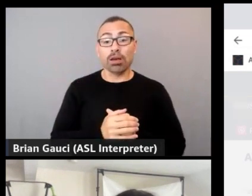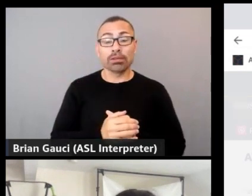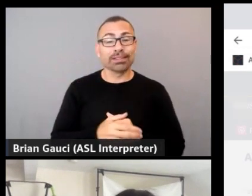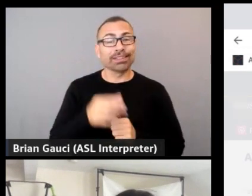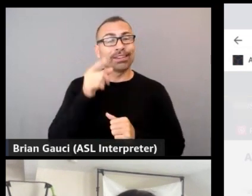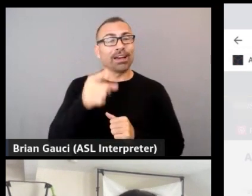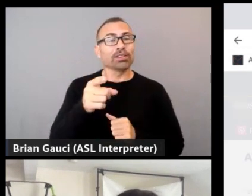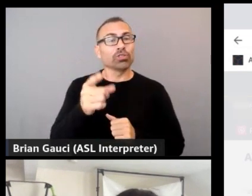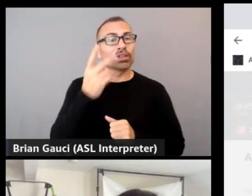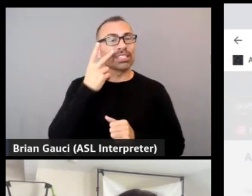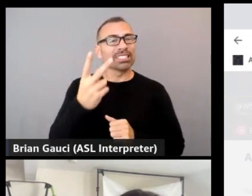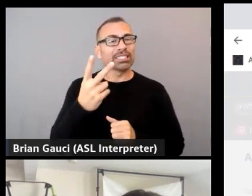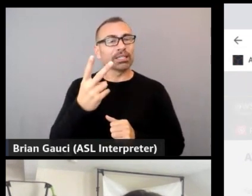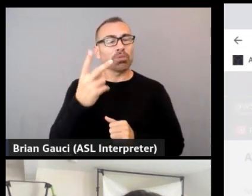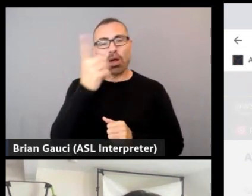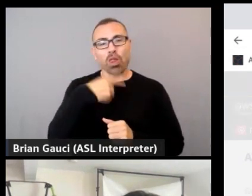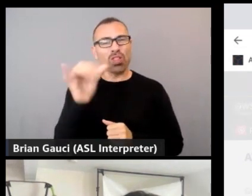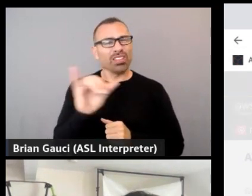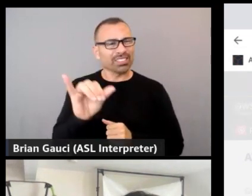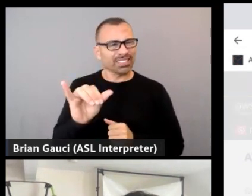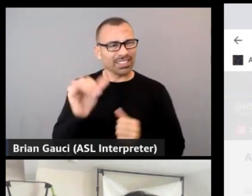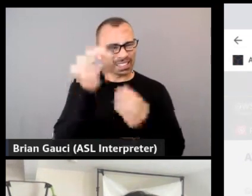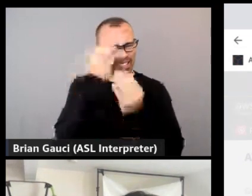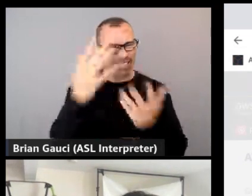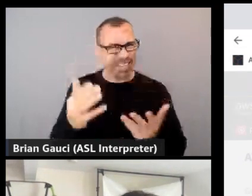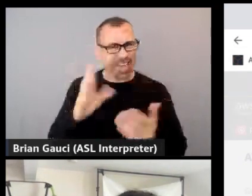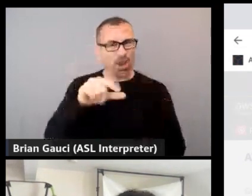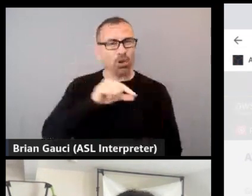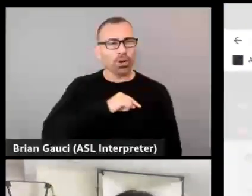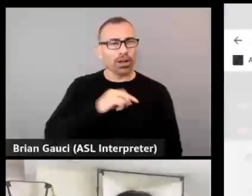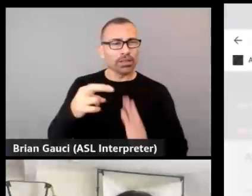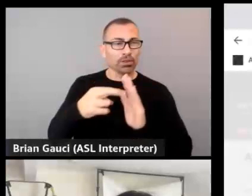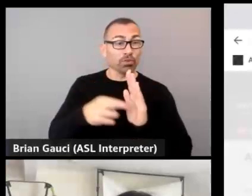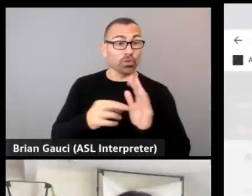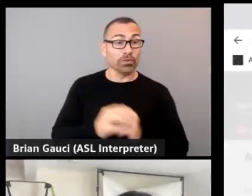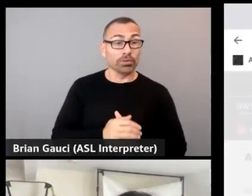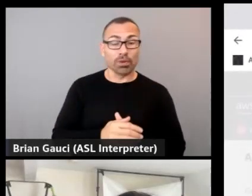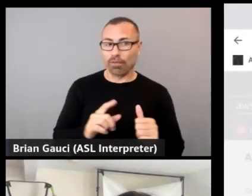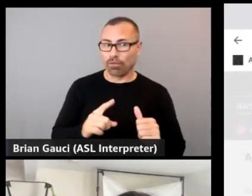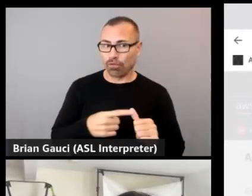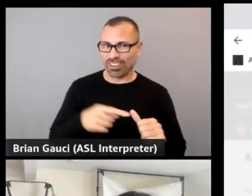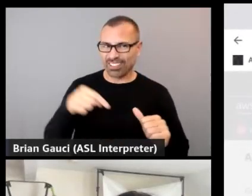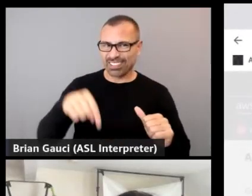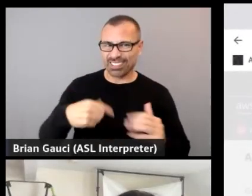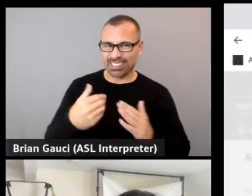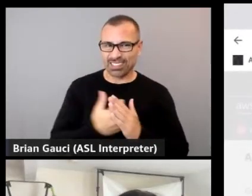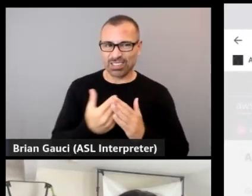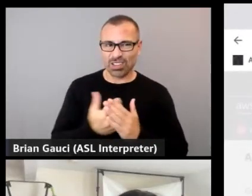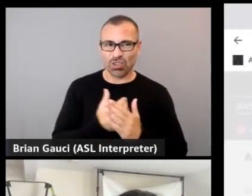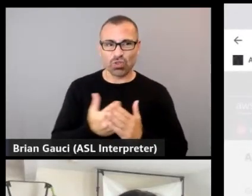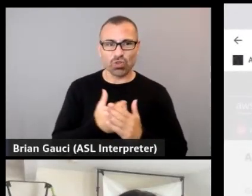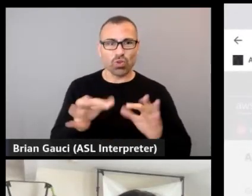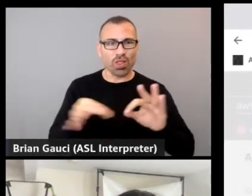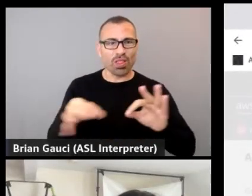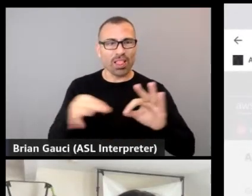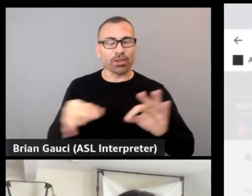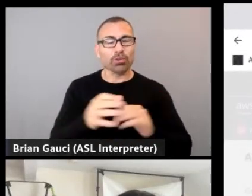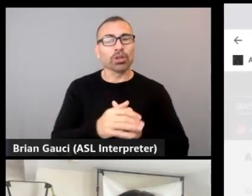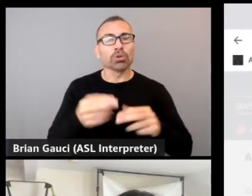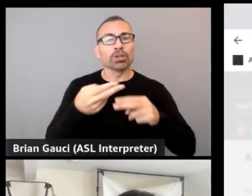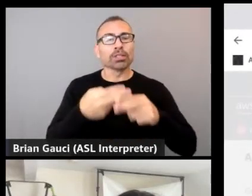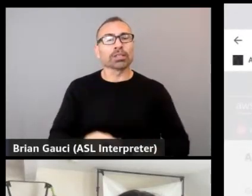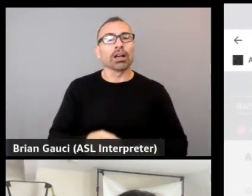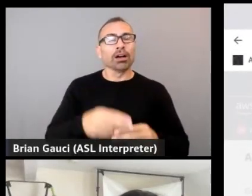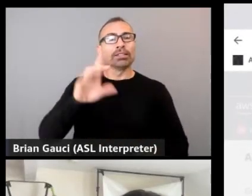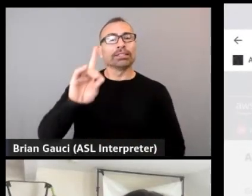quality rules. First and foremost, this is a new language we invented called DQDL, which is called Data Quality Definition Language. And as you can